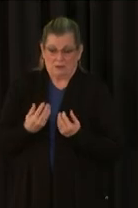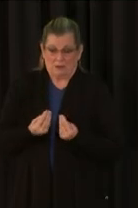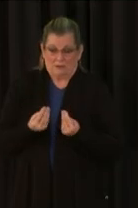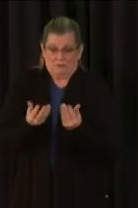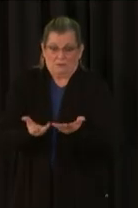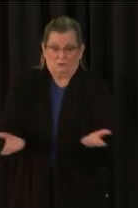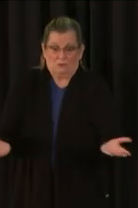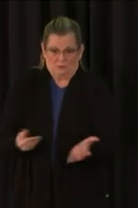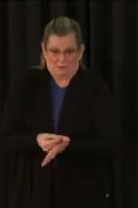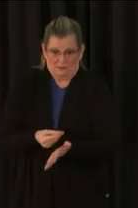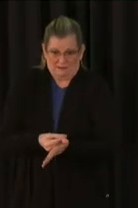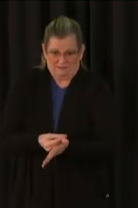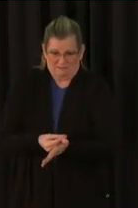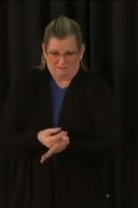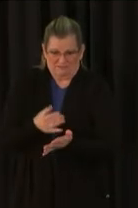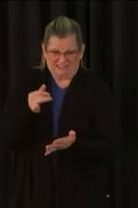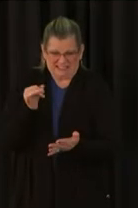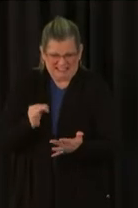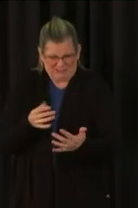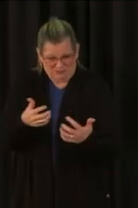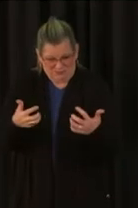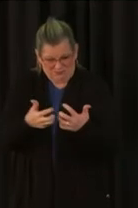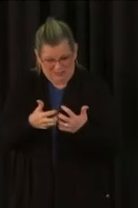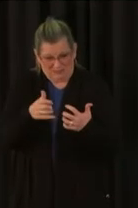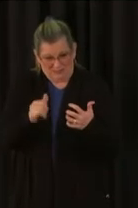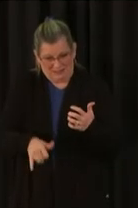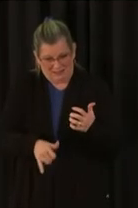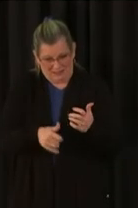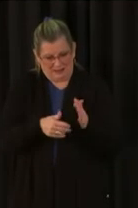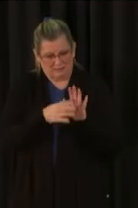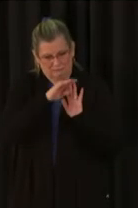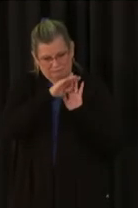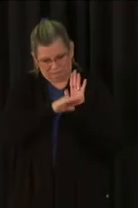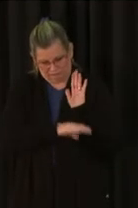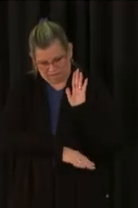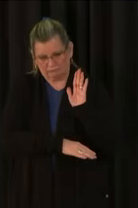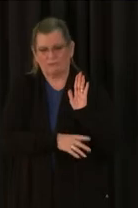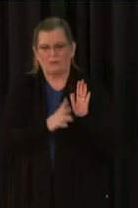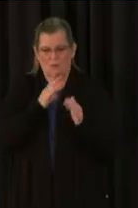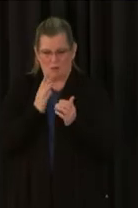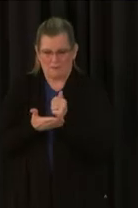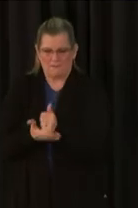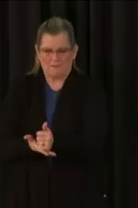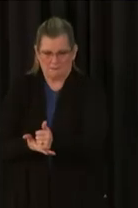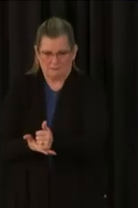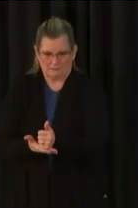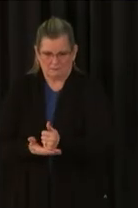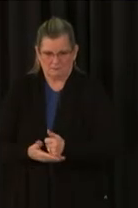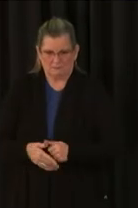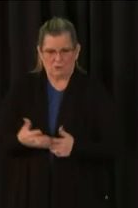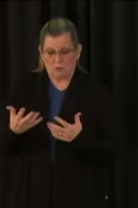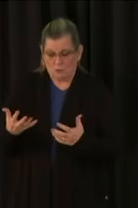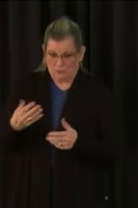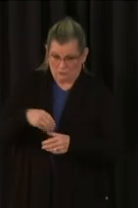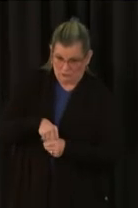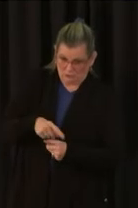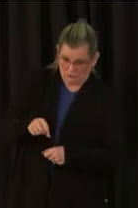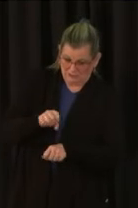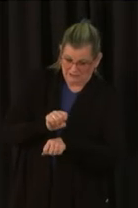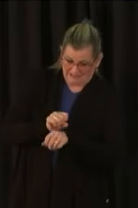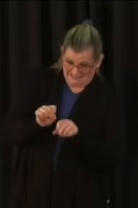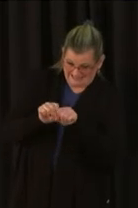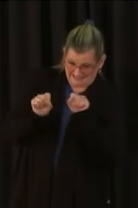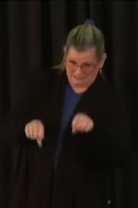stand ready to receive those emails and communicate with you as quickly as possible so that we can get you into the system and receive your application if you have